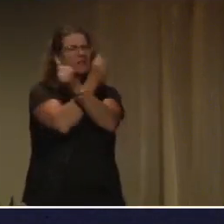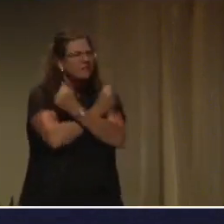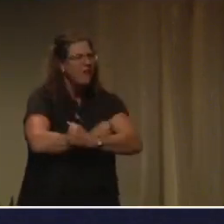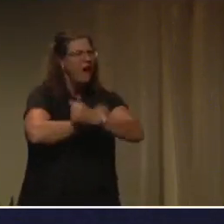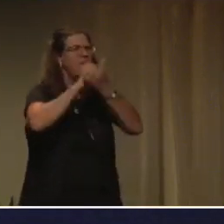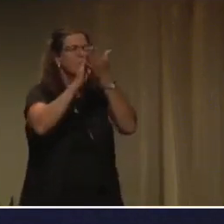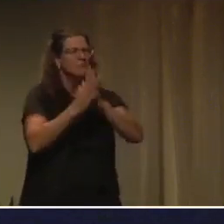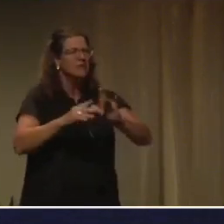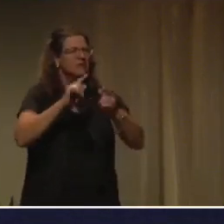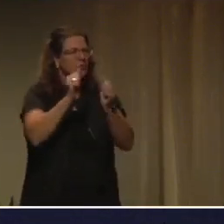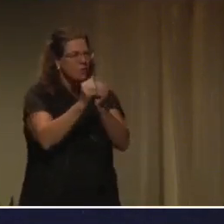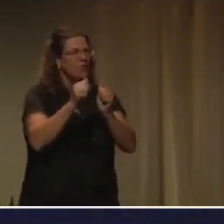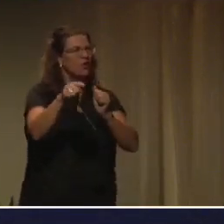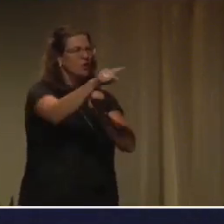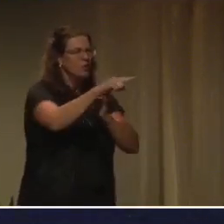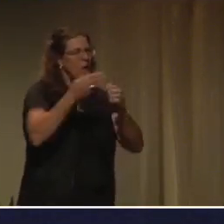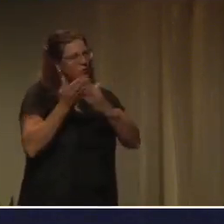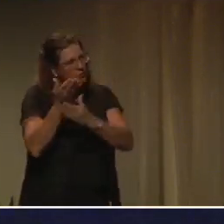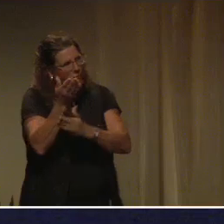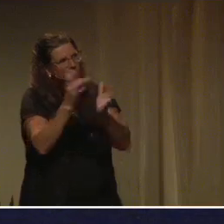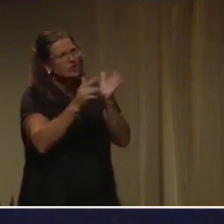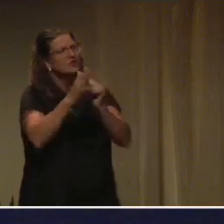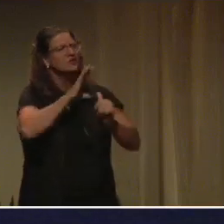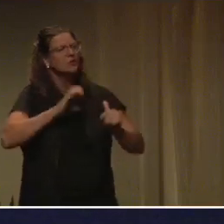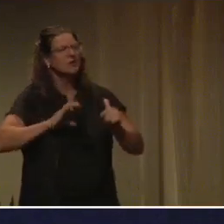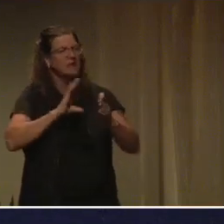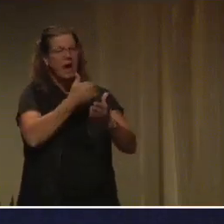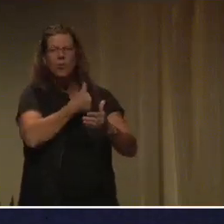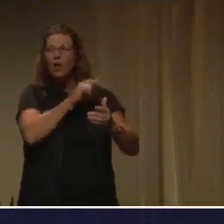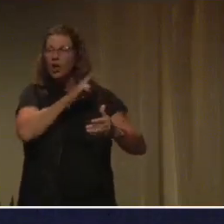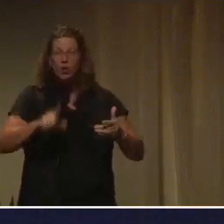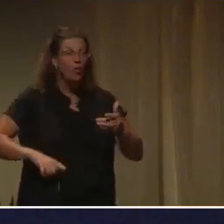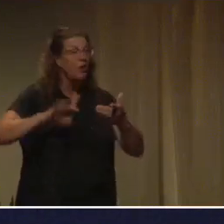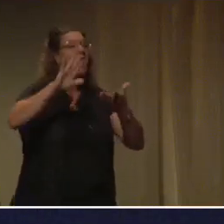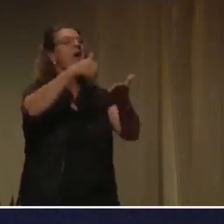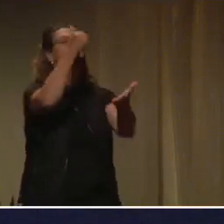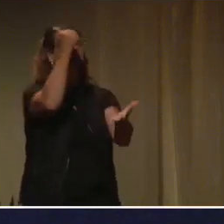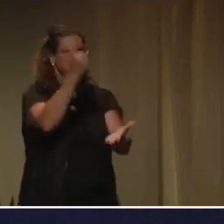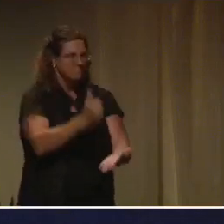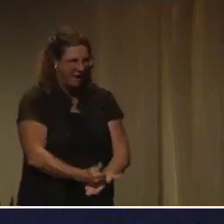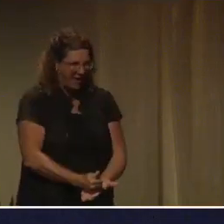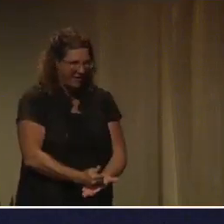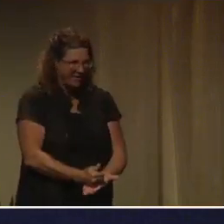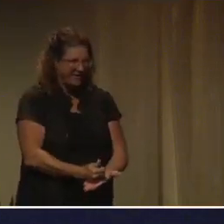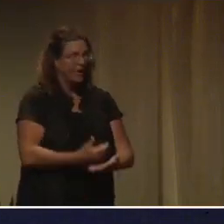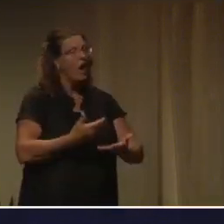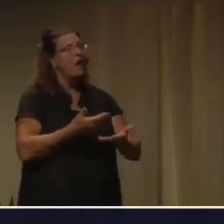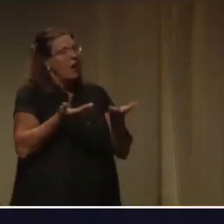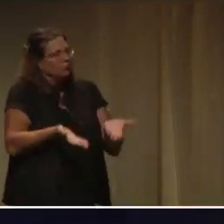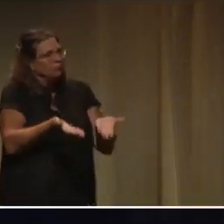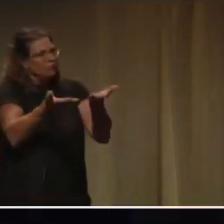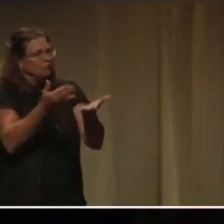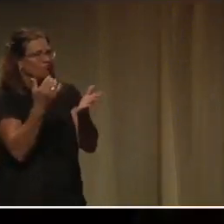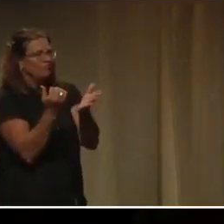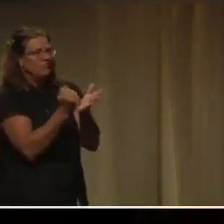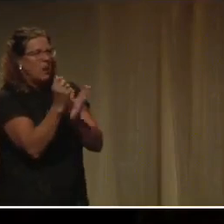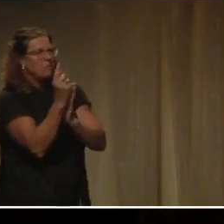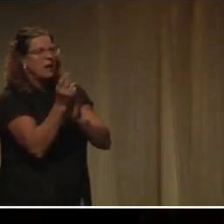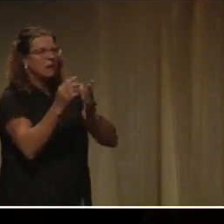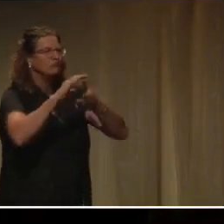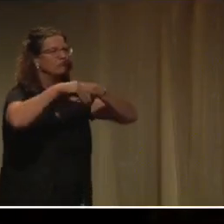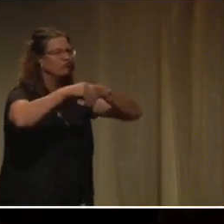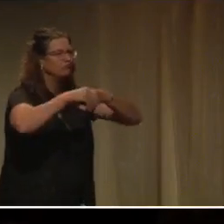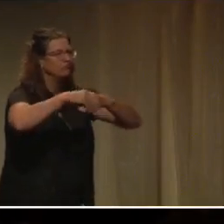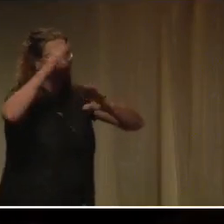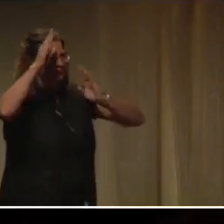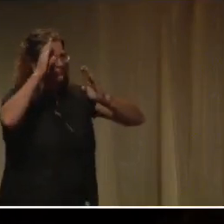through Jesus Christ, our Lord. Amen. Amen. And why don't we just take a minute to greet the people around us before we begin to